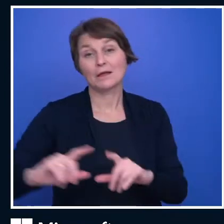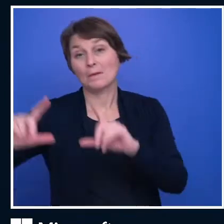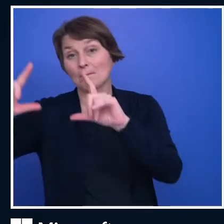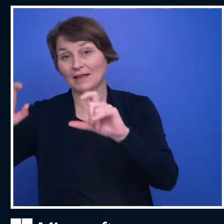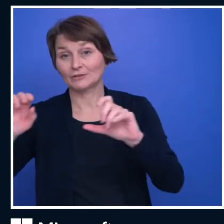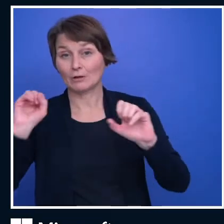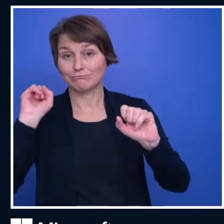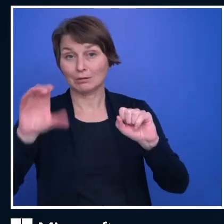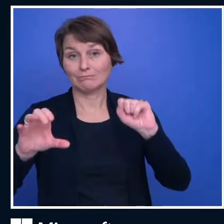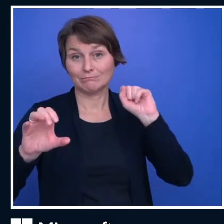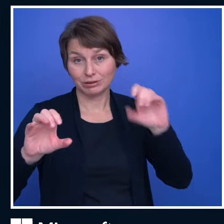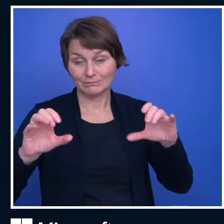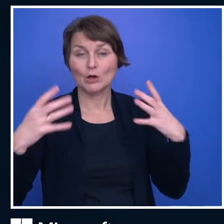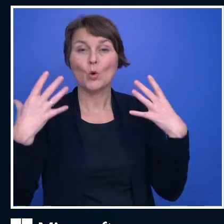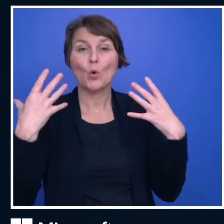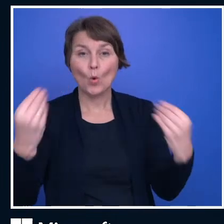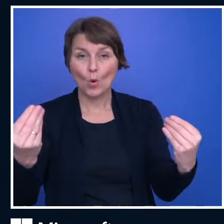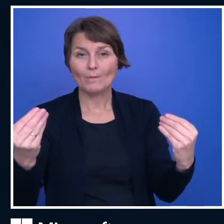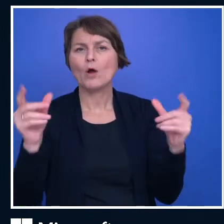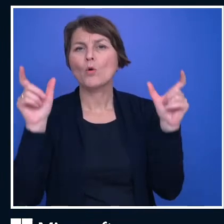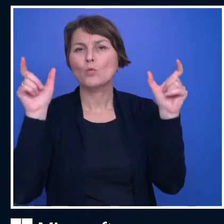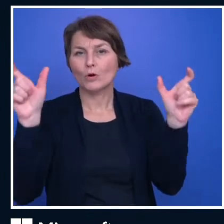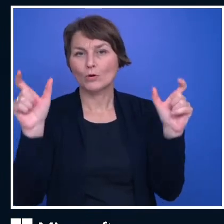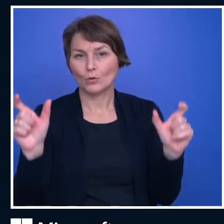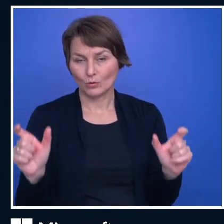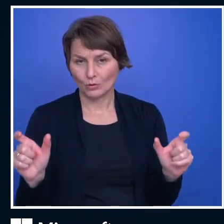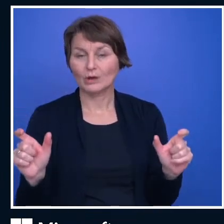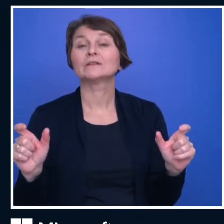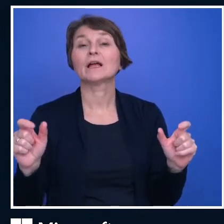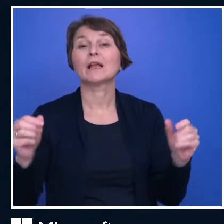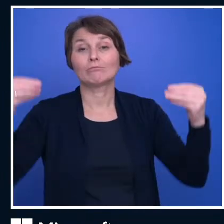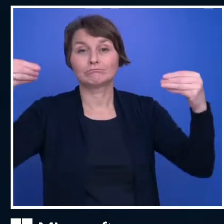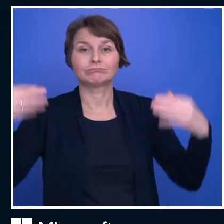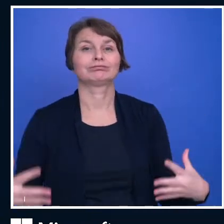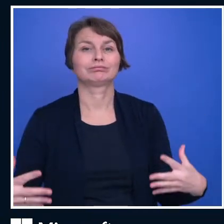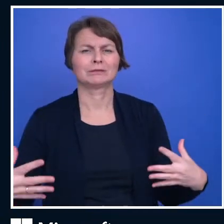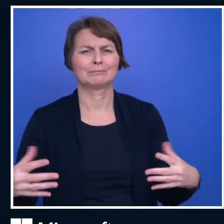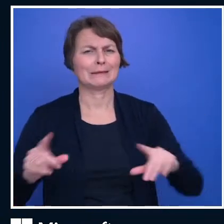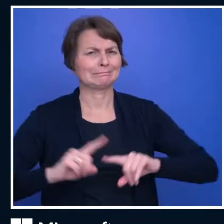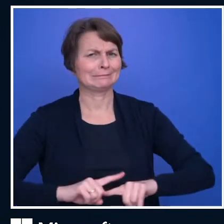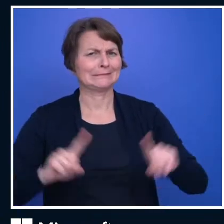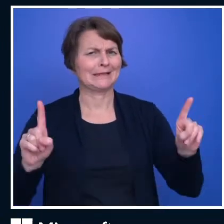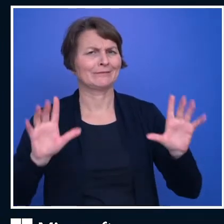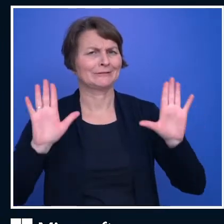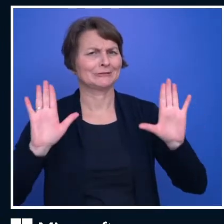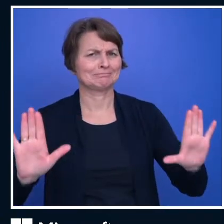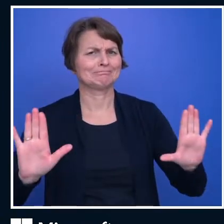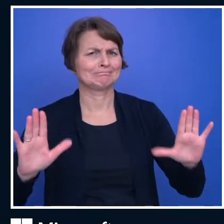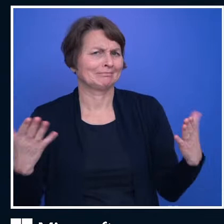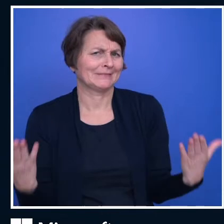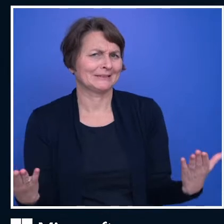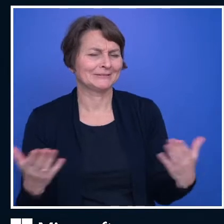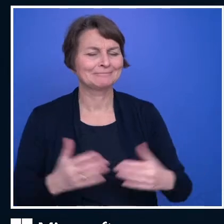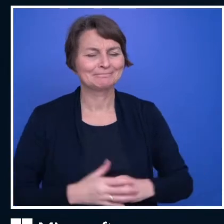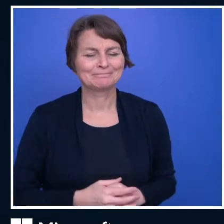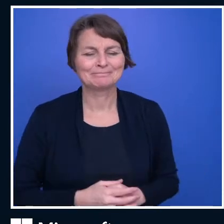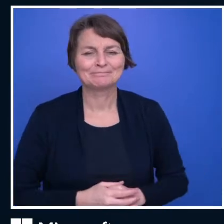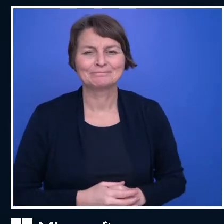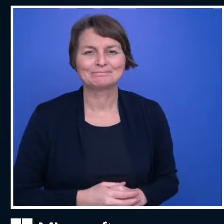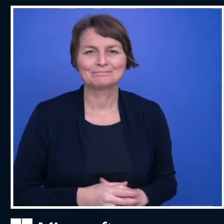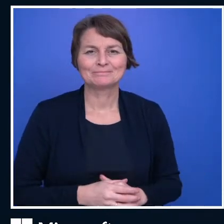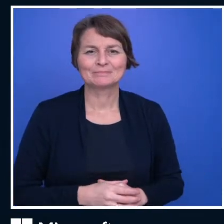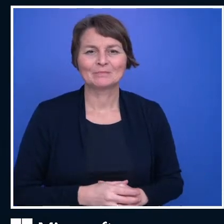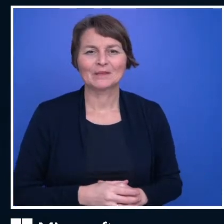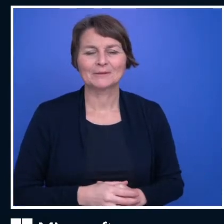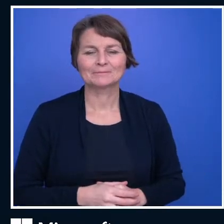recognizes the words in it, gives it as text. But what's the difference between both of these APIs on cognitive services? So